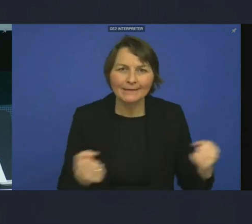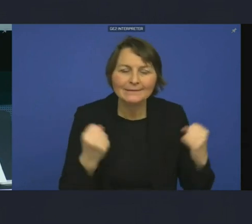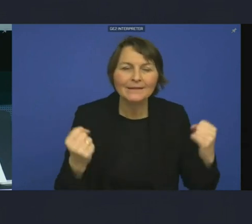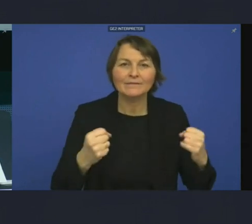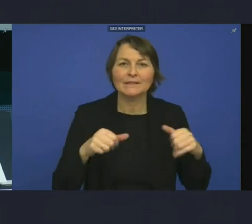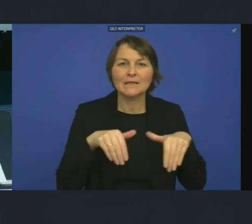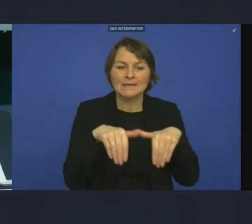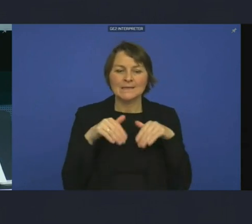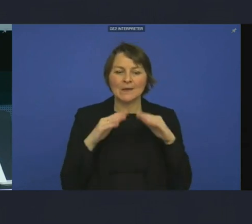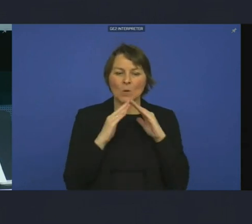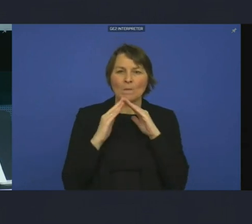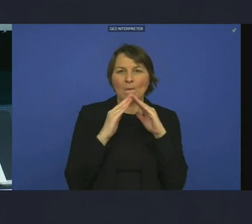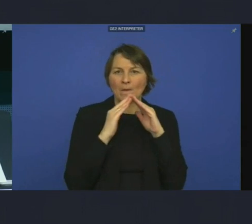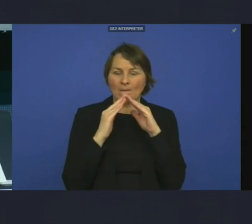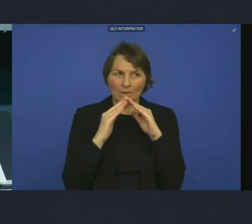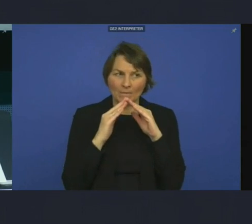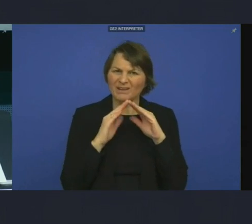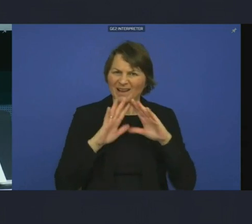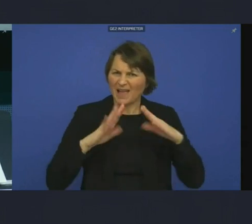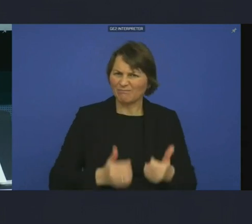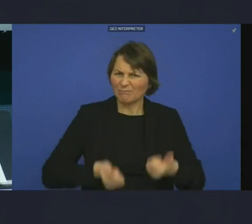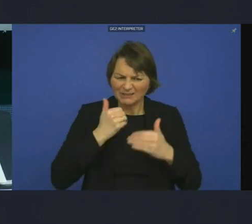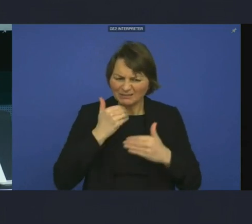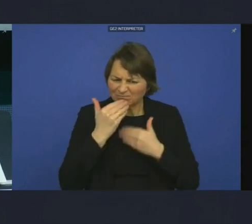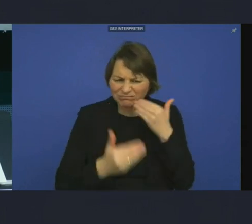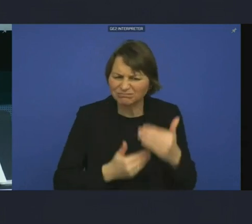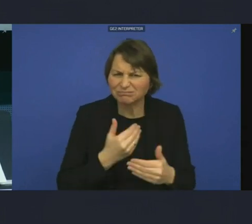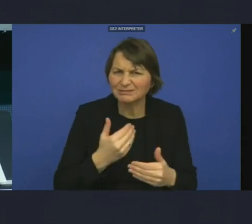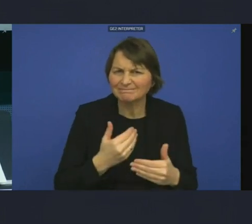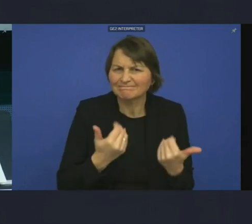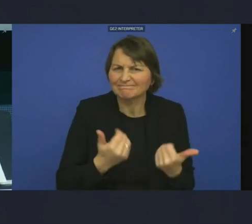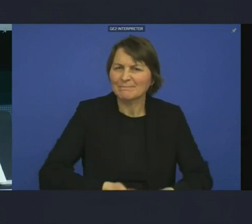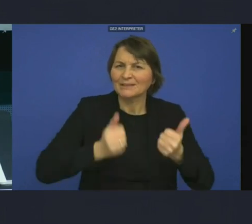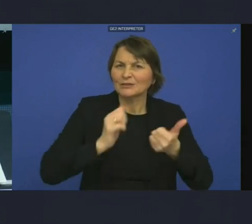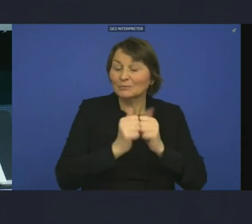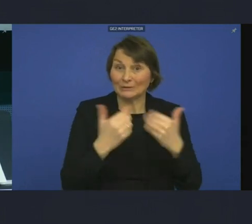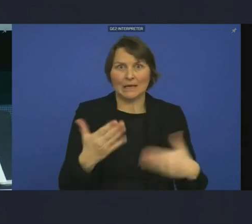very important work? Because, of course, sport is maybe more important than ever, Heidi.